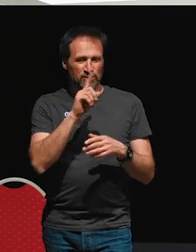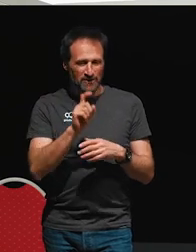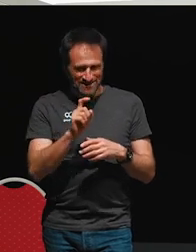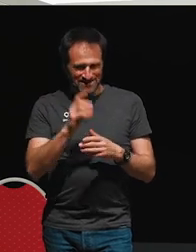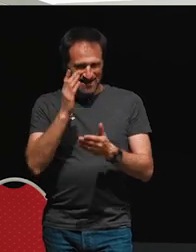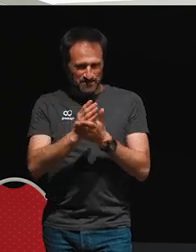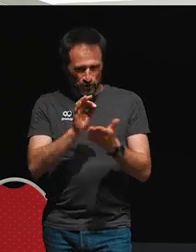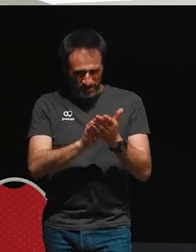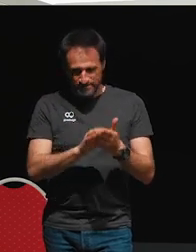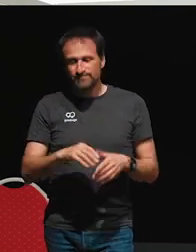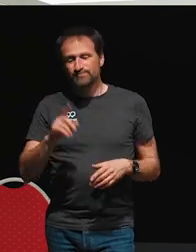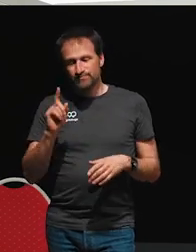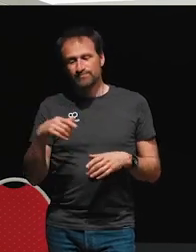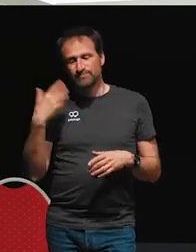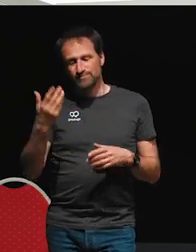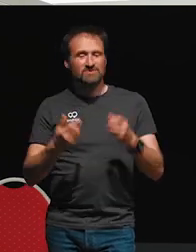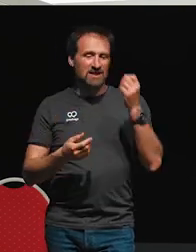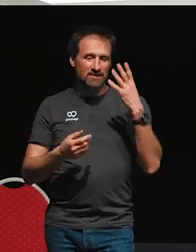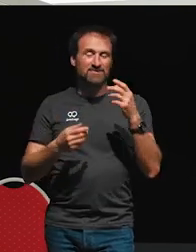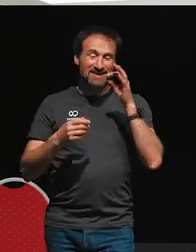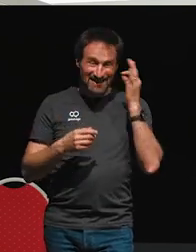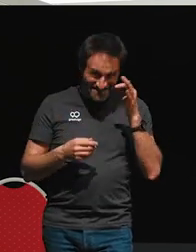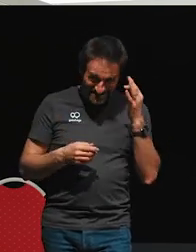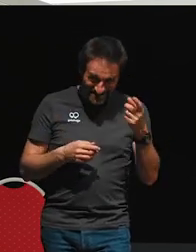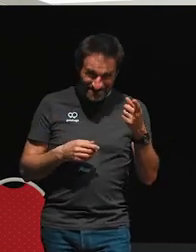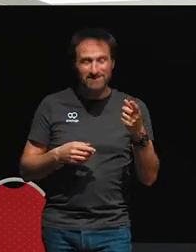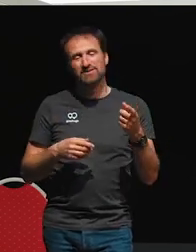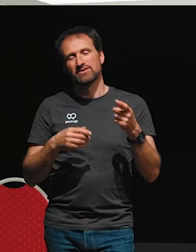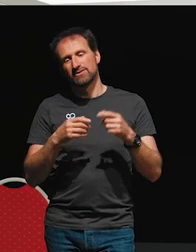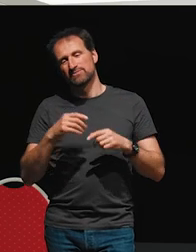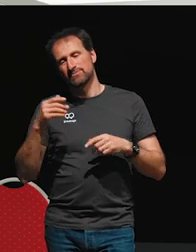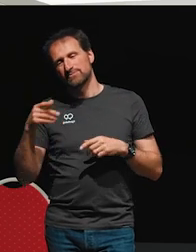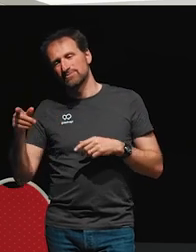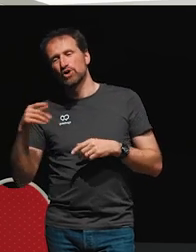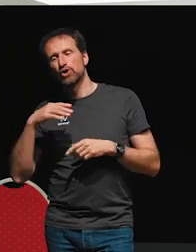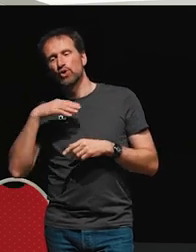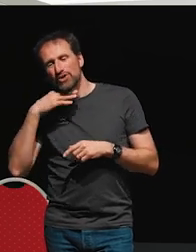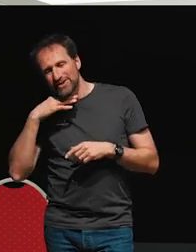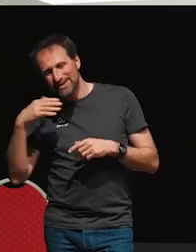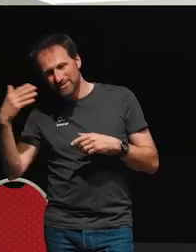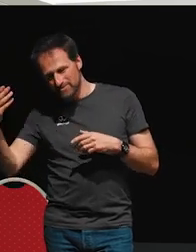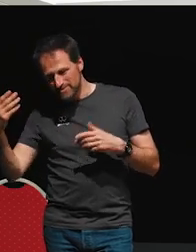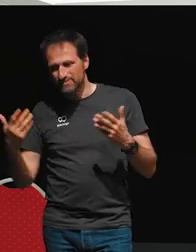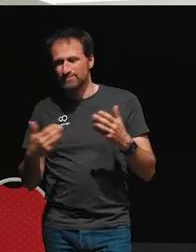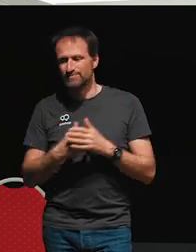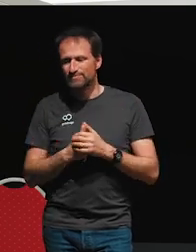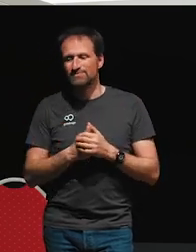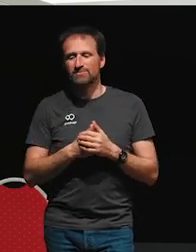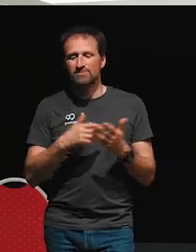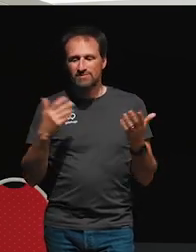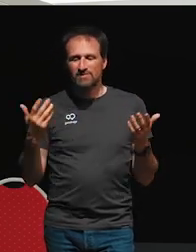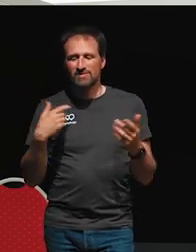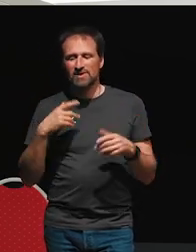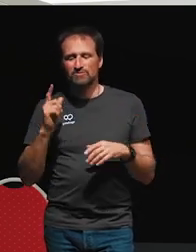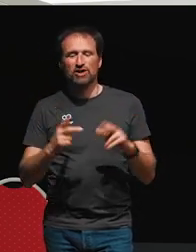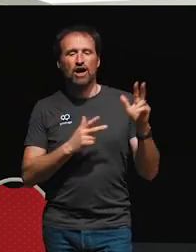will get you pictures of cats. But of course, cats are a bit more bastard than dogs, so you need to authenticate before you can get